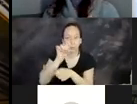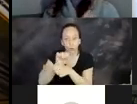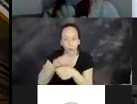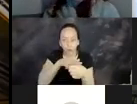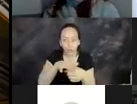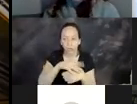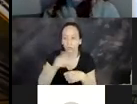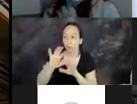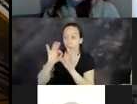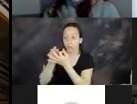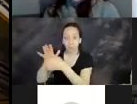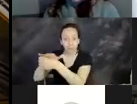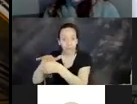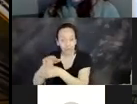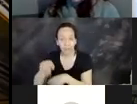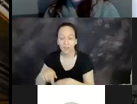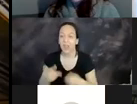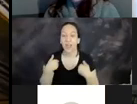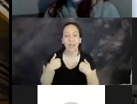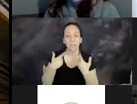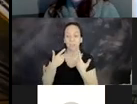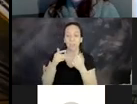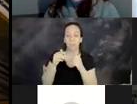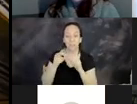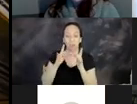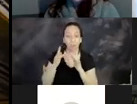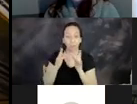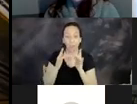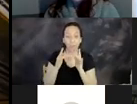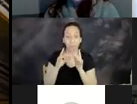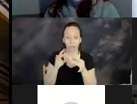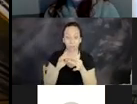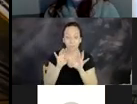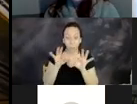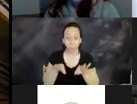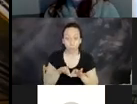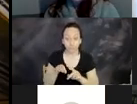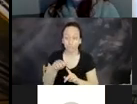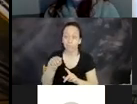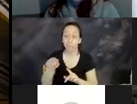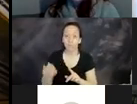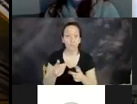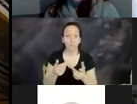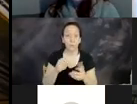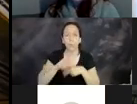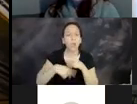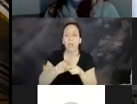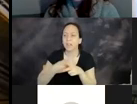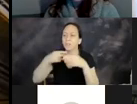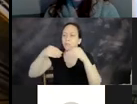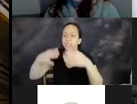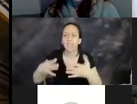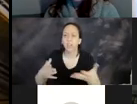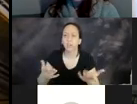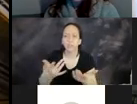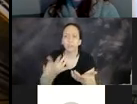is. There is an online comment form that allows you to tell us more about what kind of retailers we should use, what hours should they